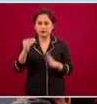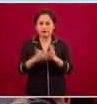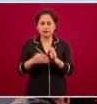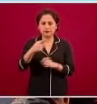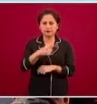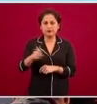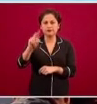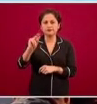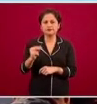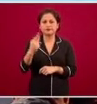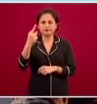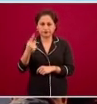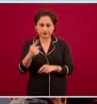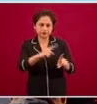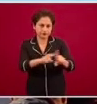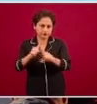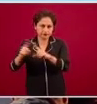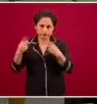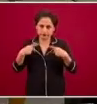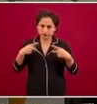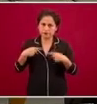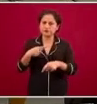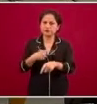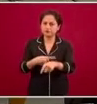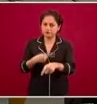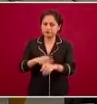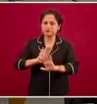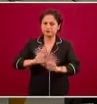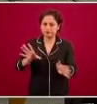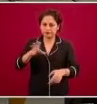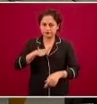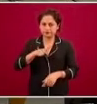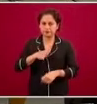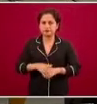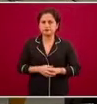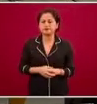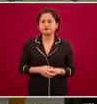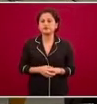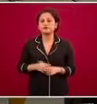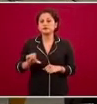prediction that we've made about how the distribution would look eventually.